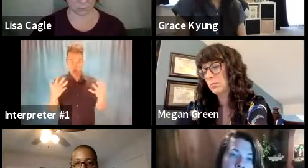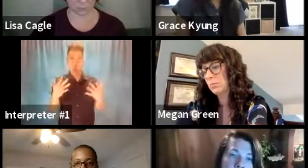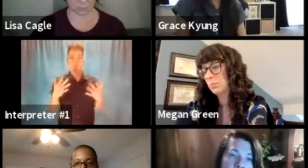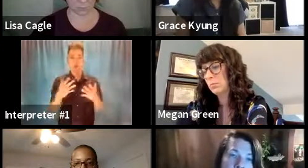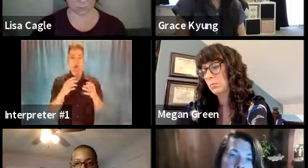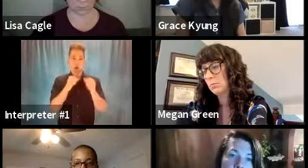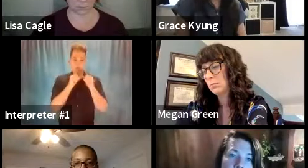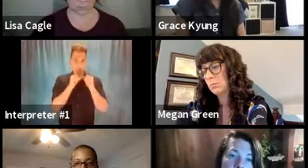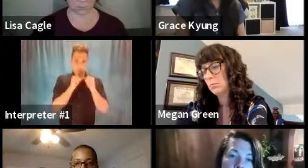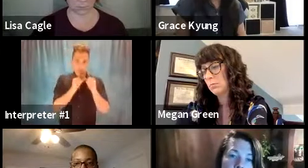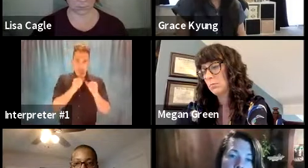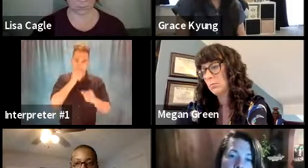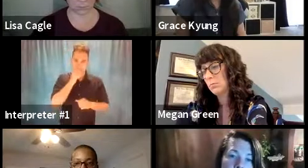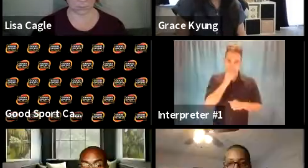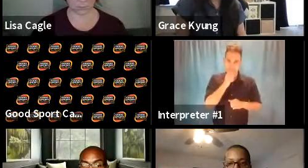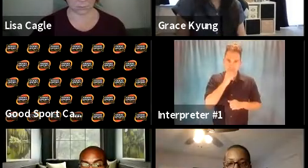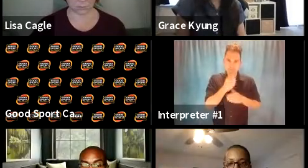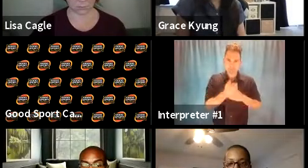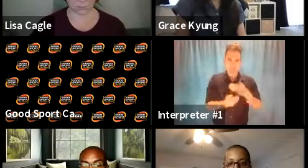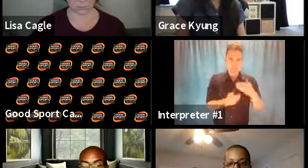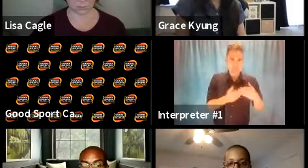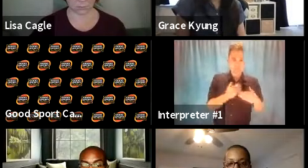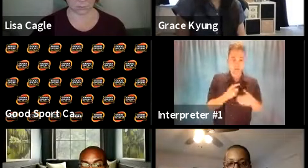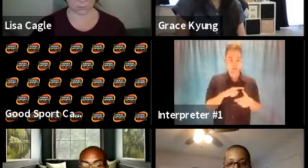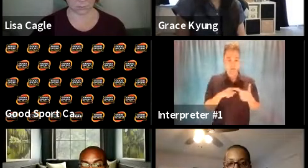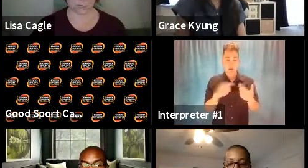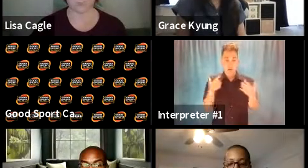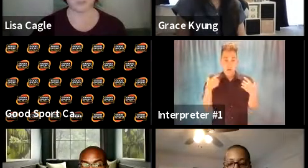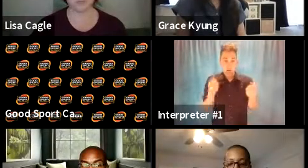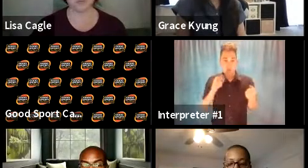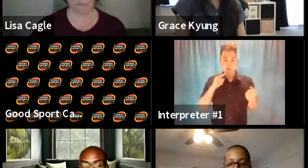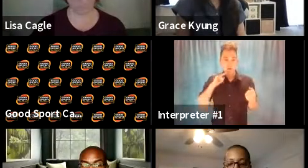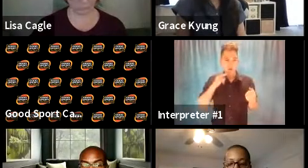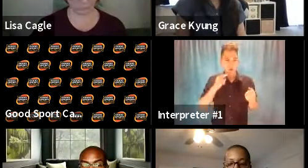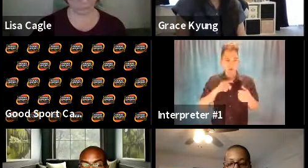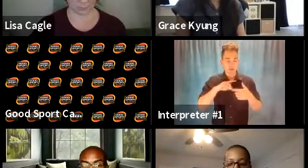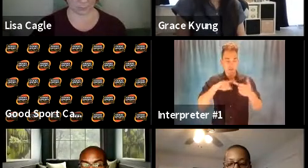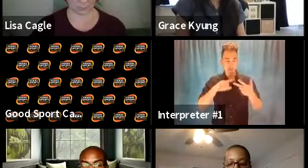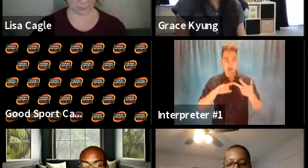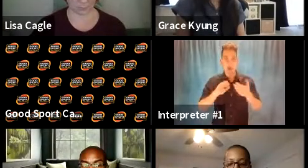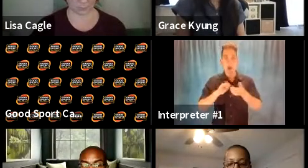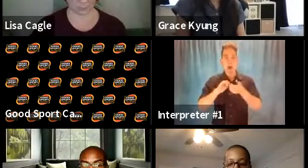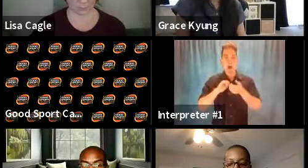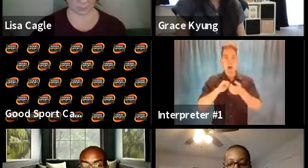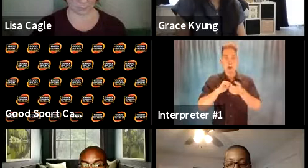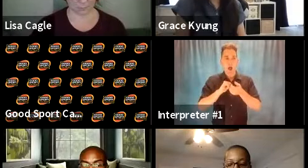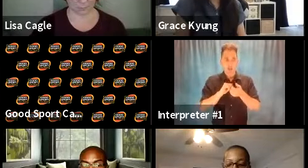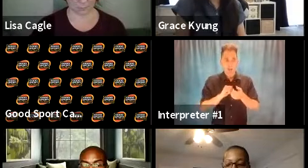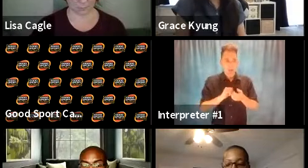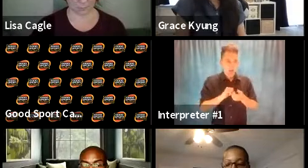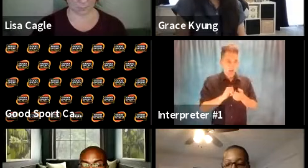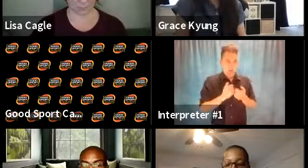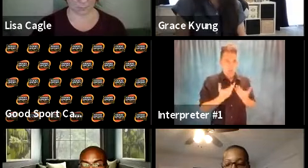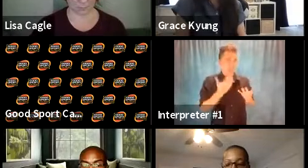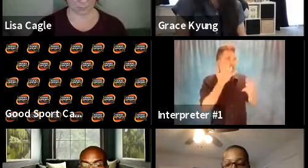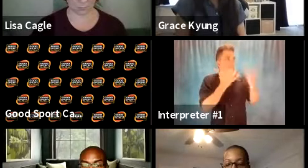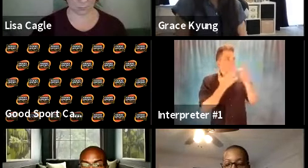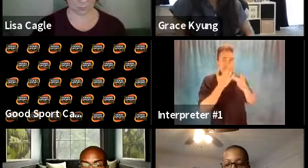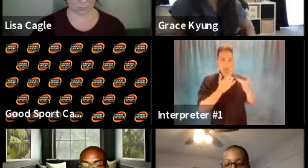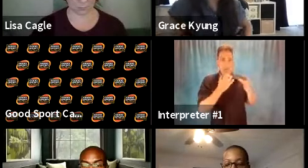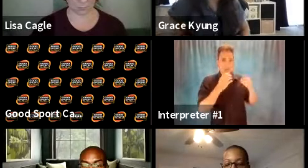nutrition, and most importantly, how to overcome adversity with an emphasis in